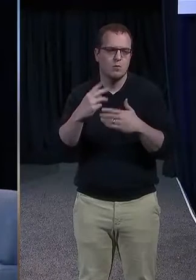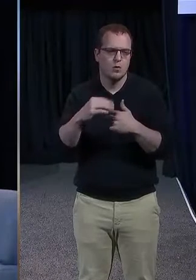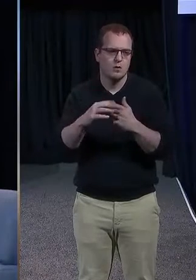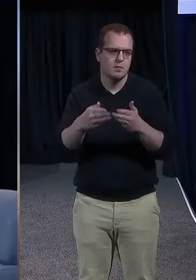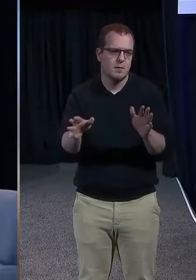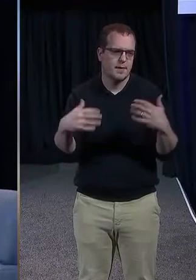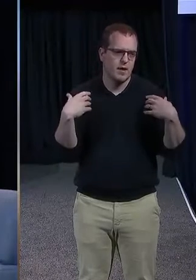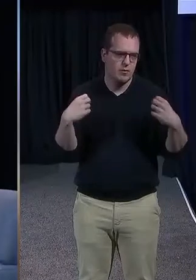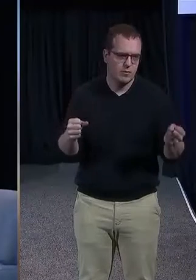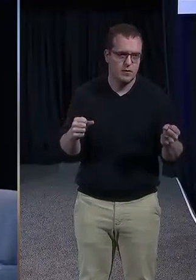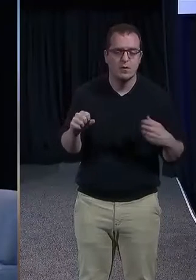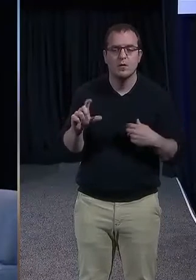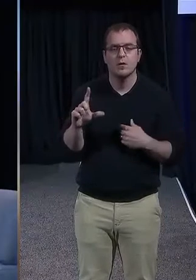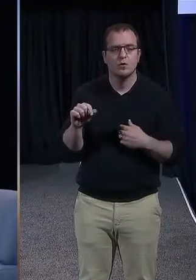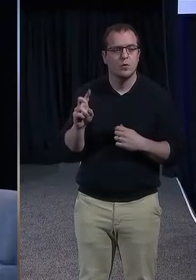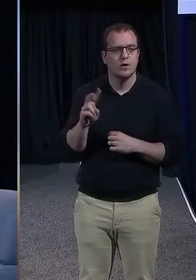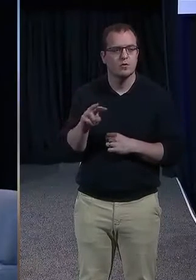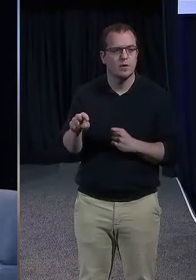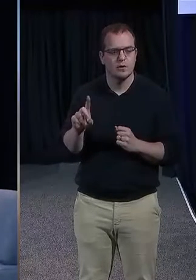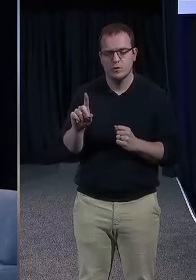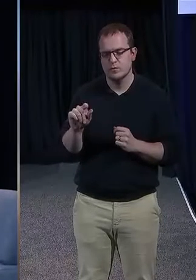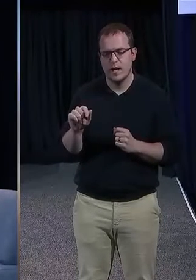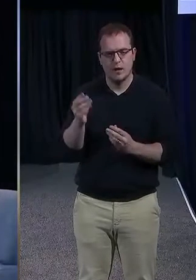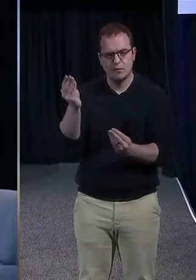Public Health 2022 data report